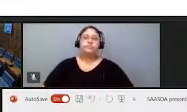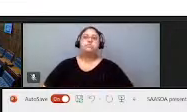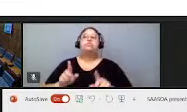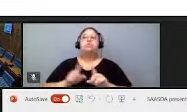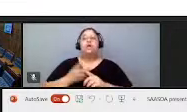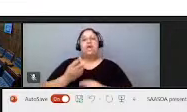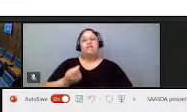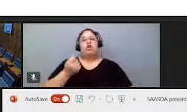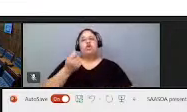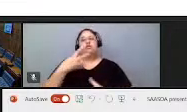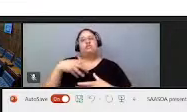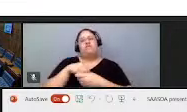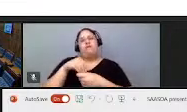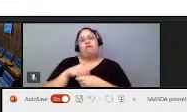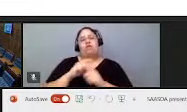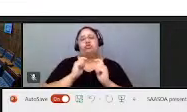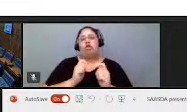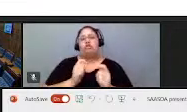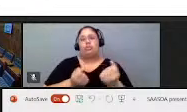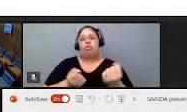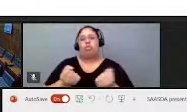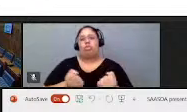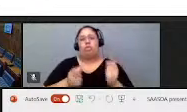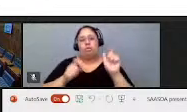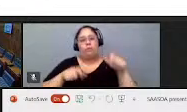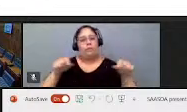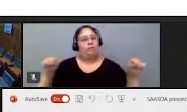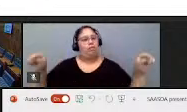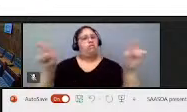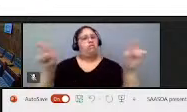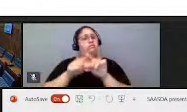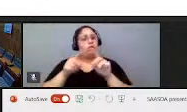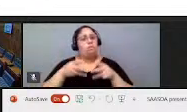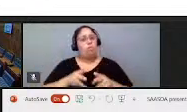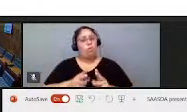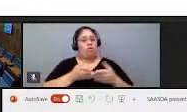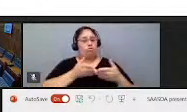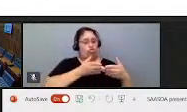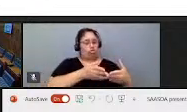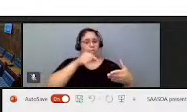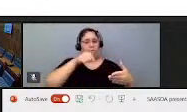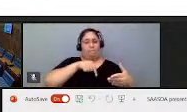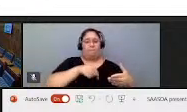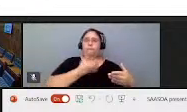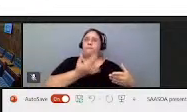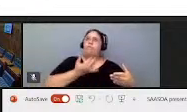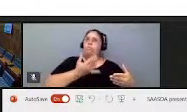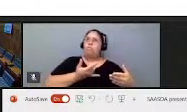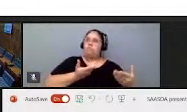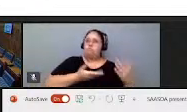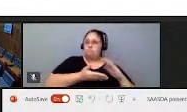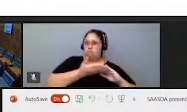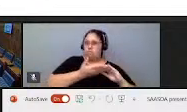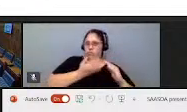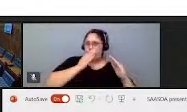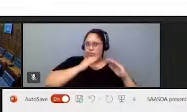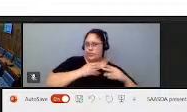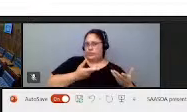cost involved for these Transporters as well um because in the same ways when a a vessel does not operate